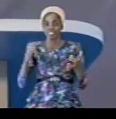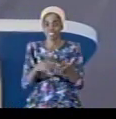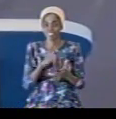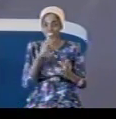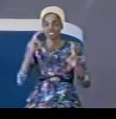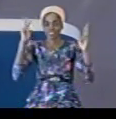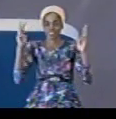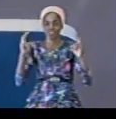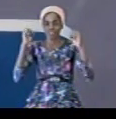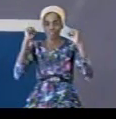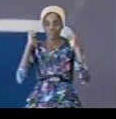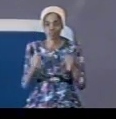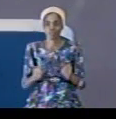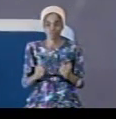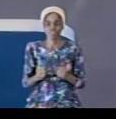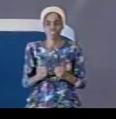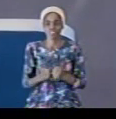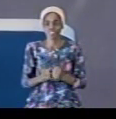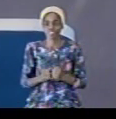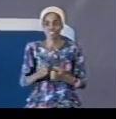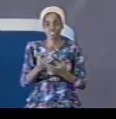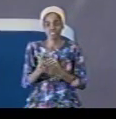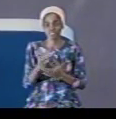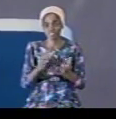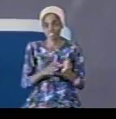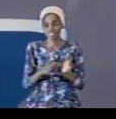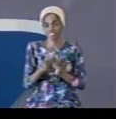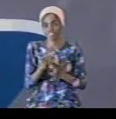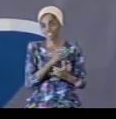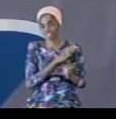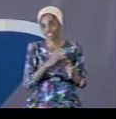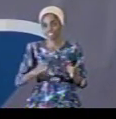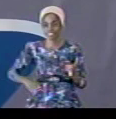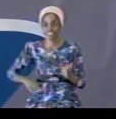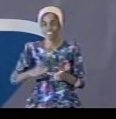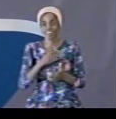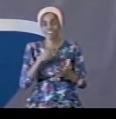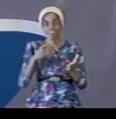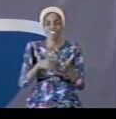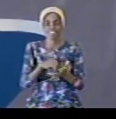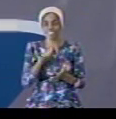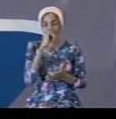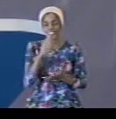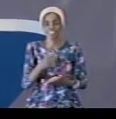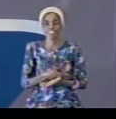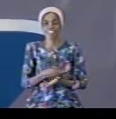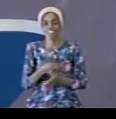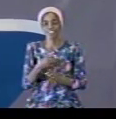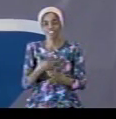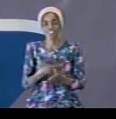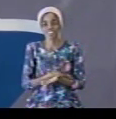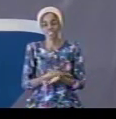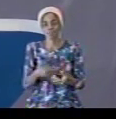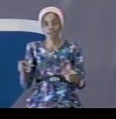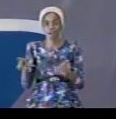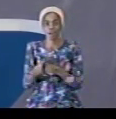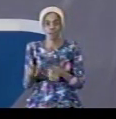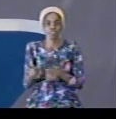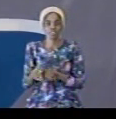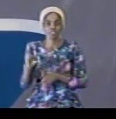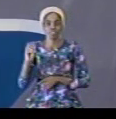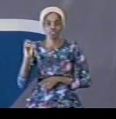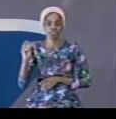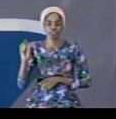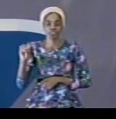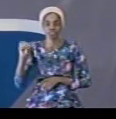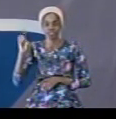power through Jesus Christ, and this is the gospel according to Ondo City, Ondo